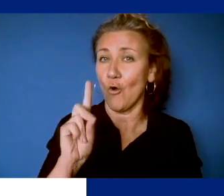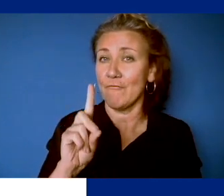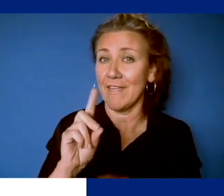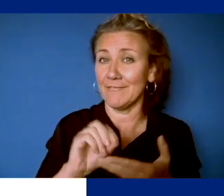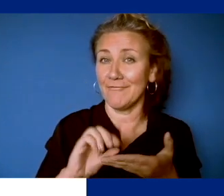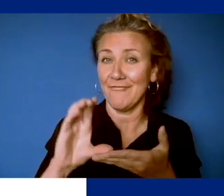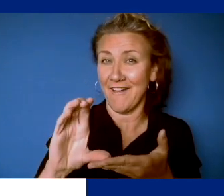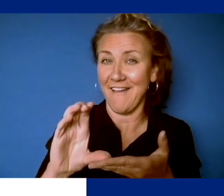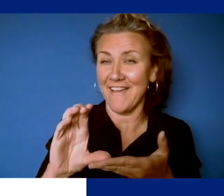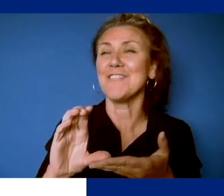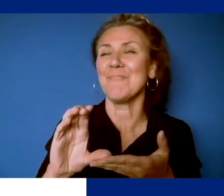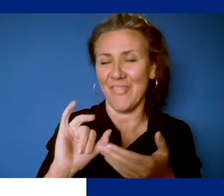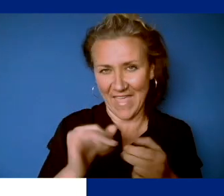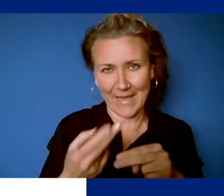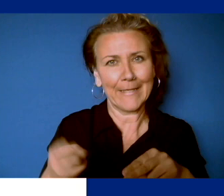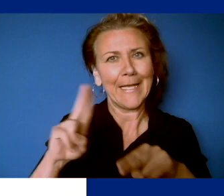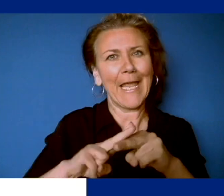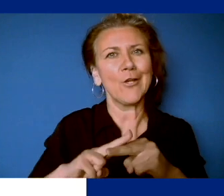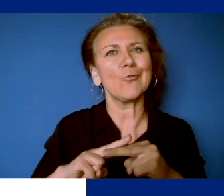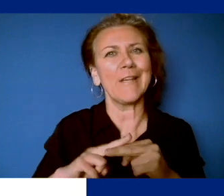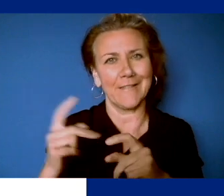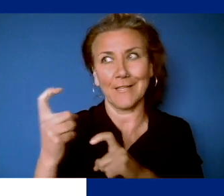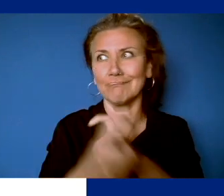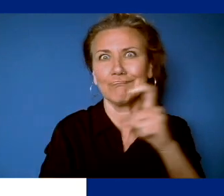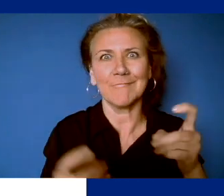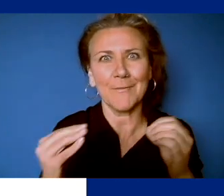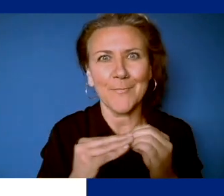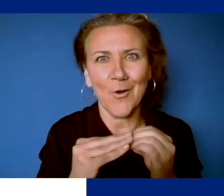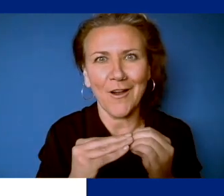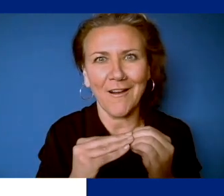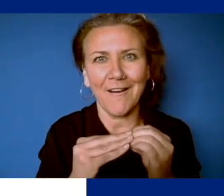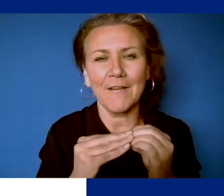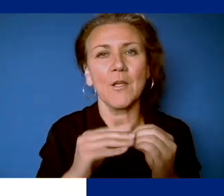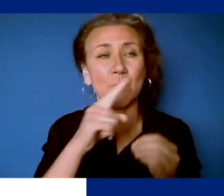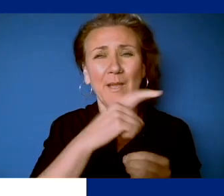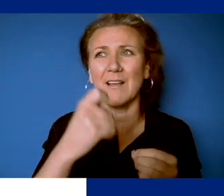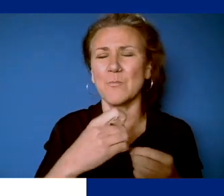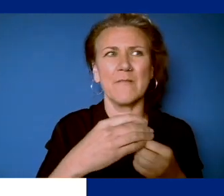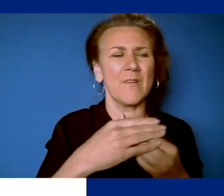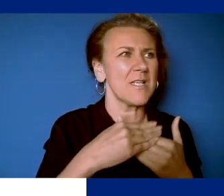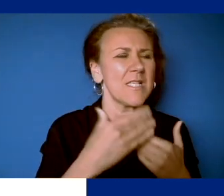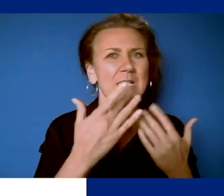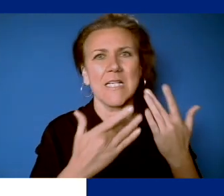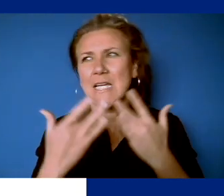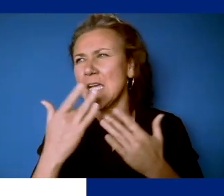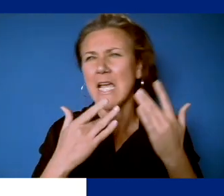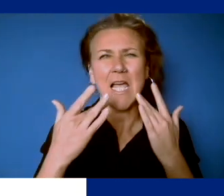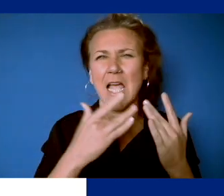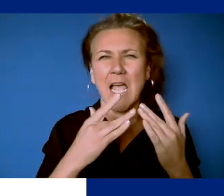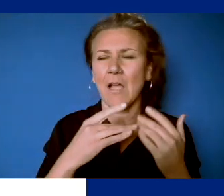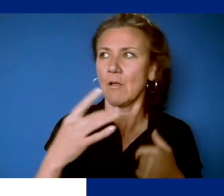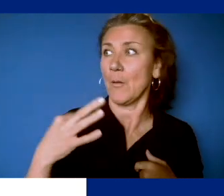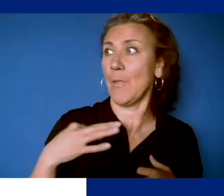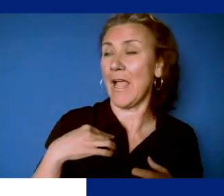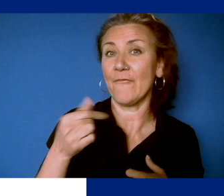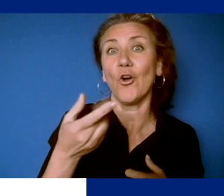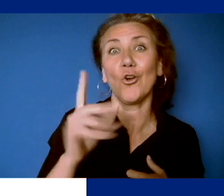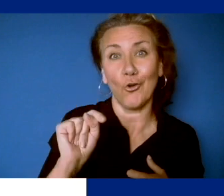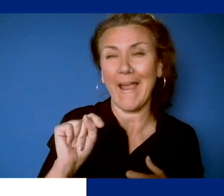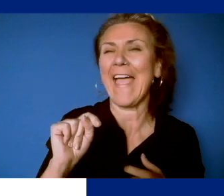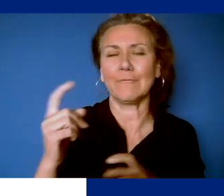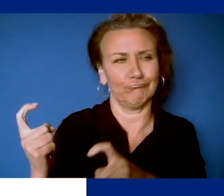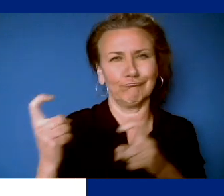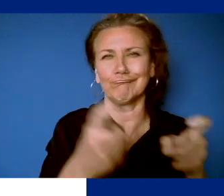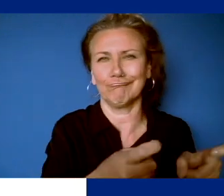fund that allows us to increase the grant making and support additional stressors that our grantee partners and